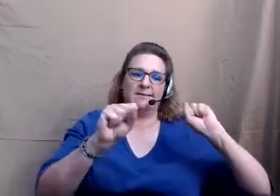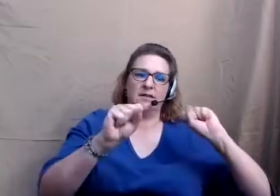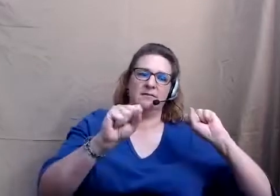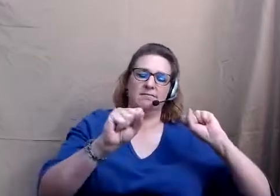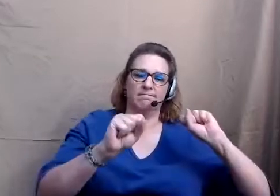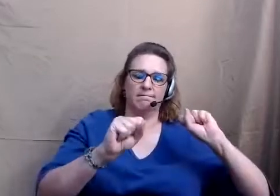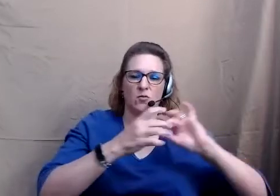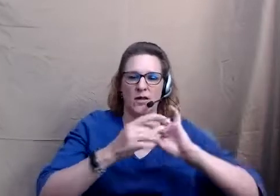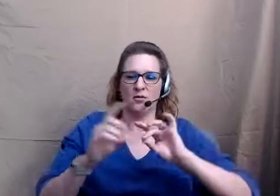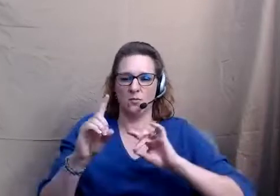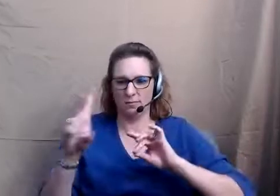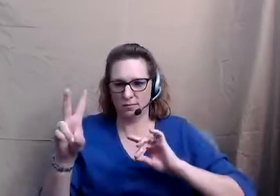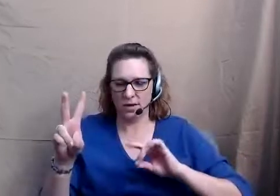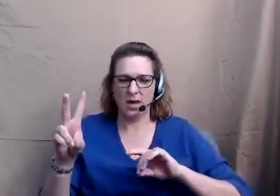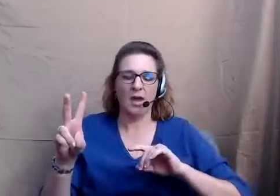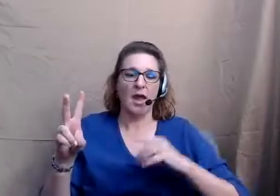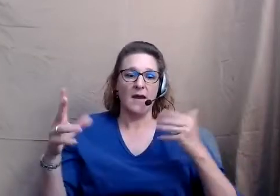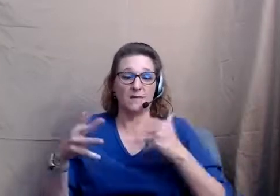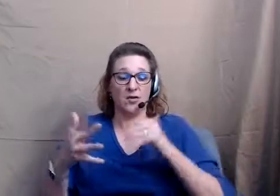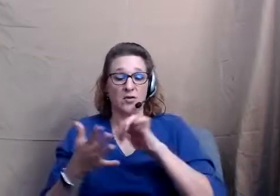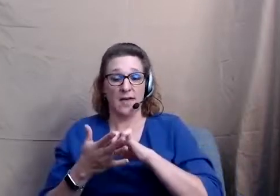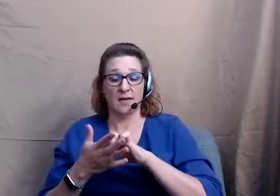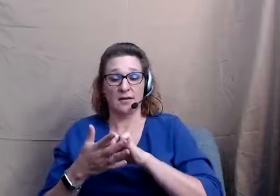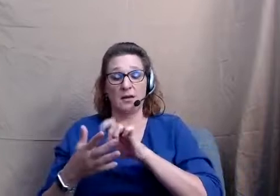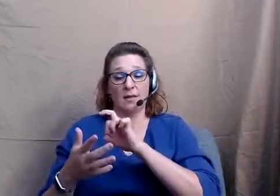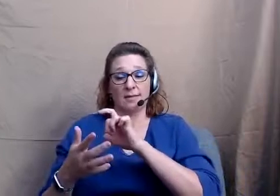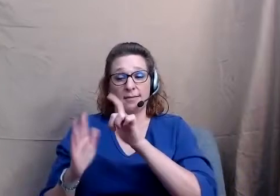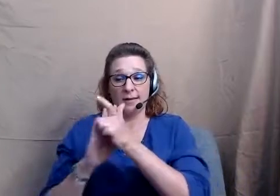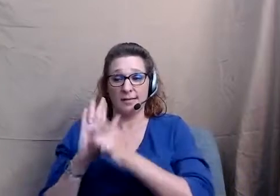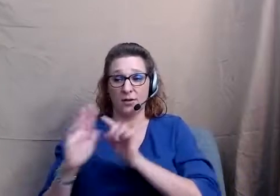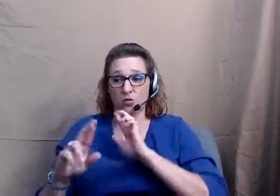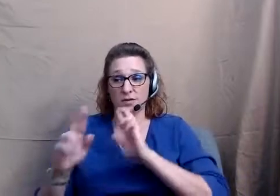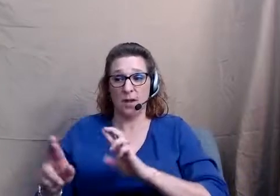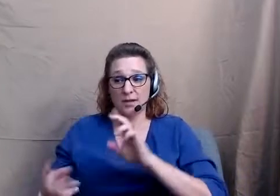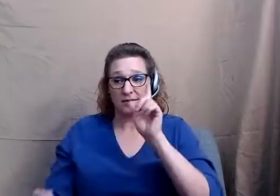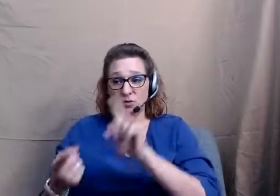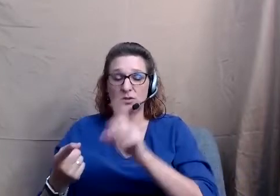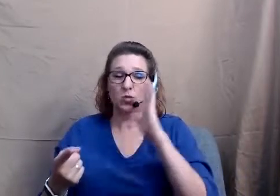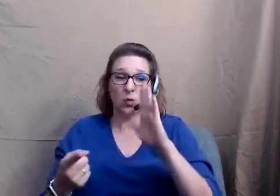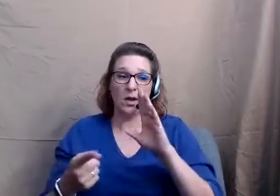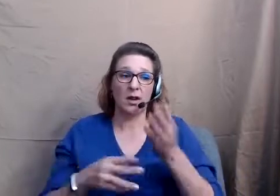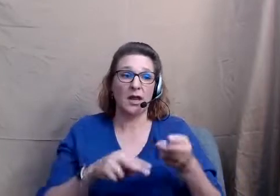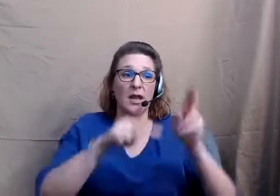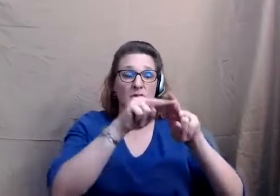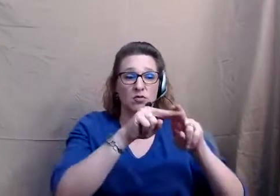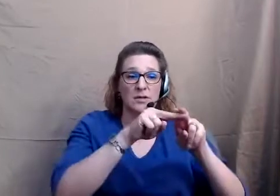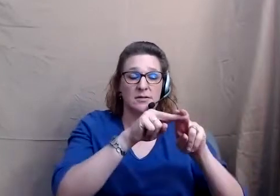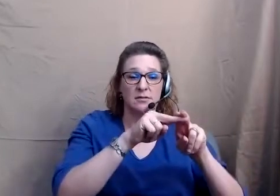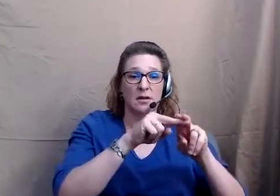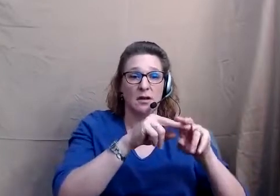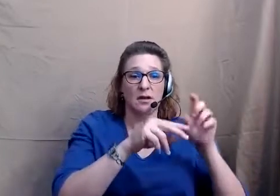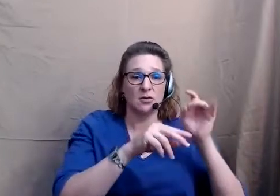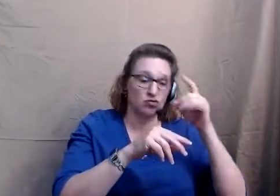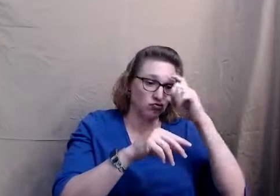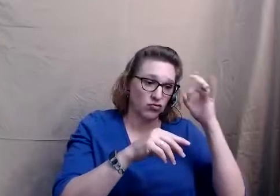and a fear that scaling back the criminal legal response will increase danger for victims and survivors. How do you answer the